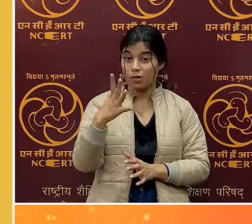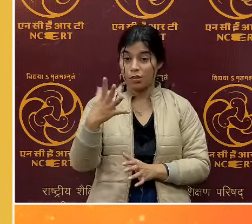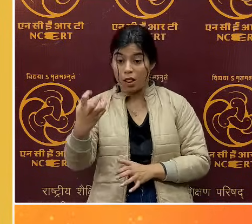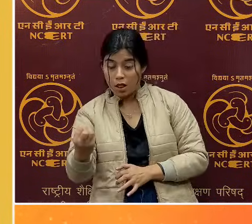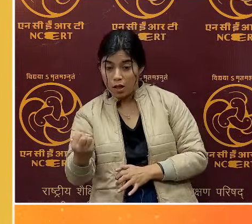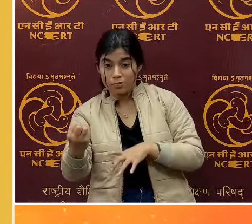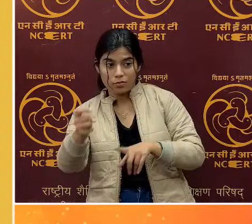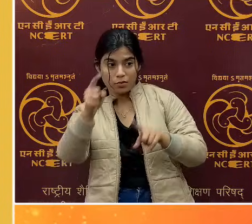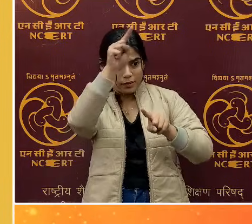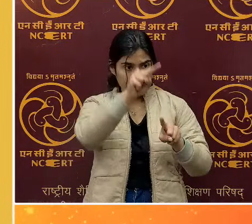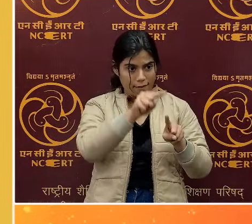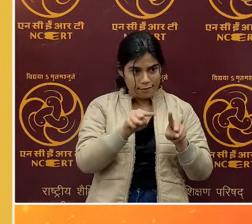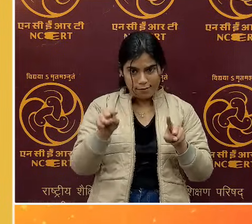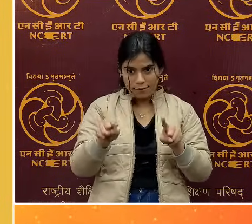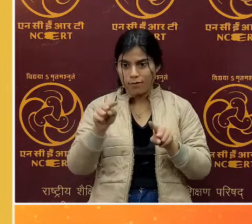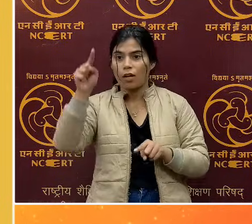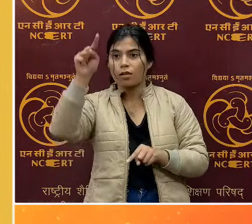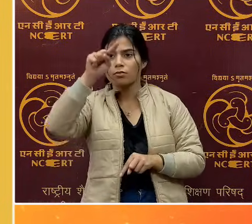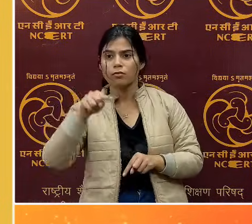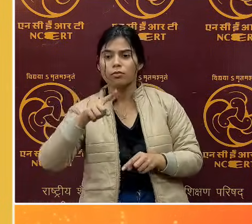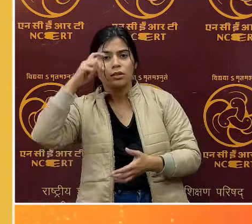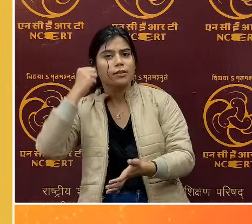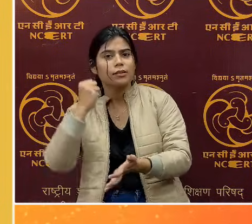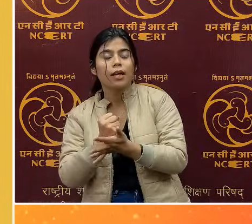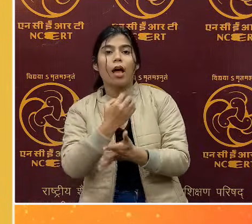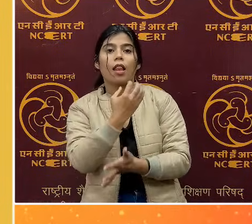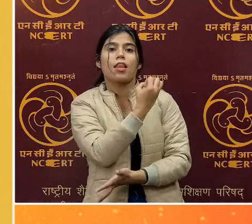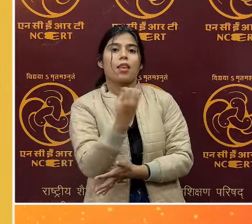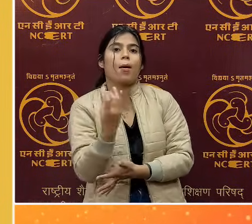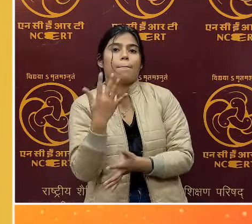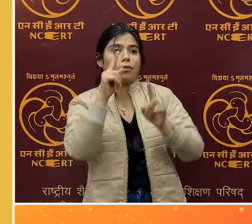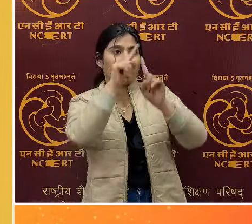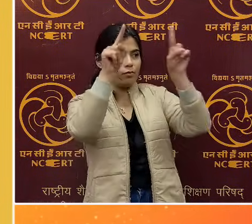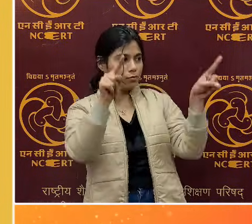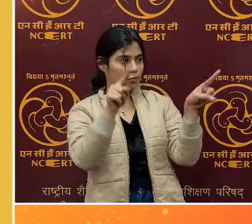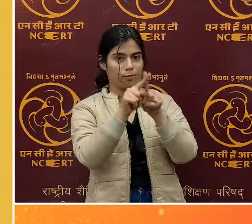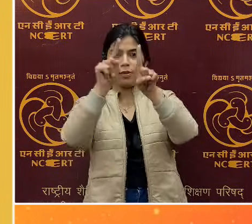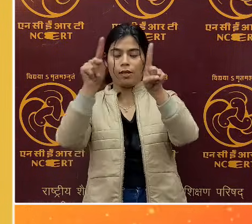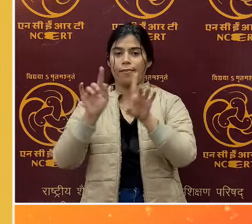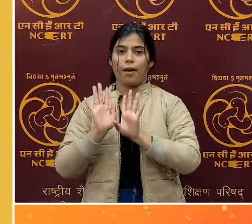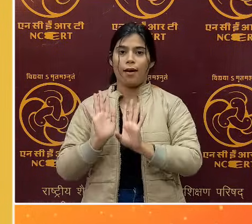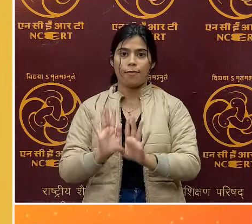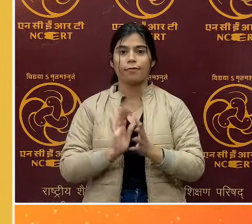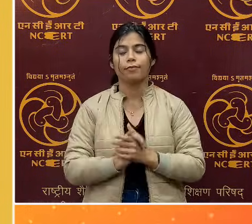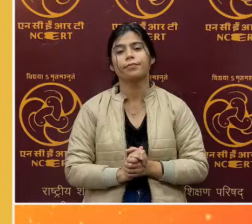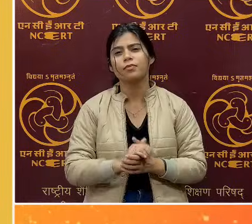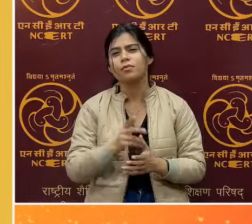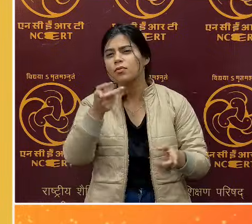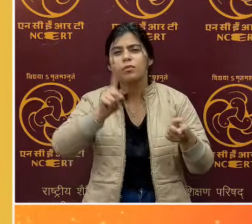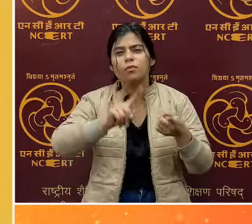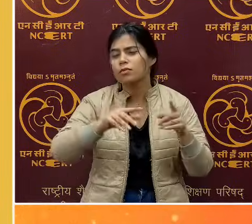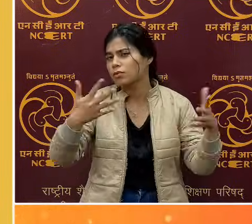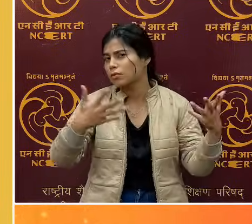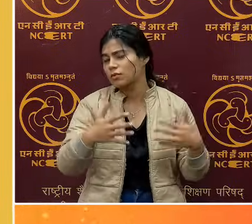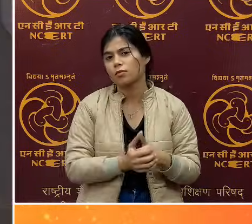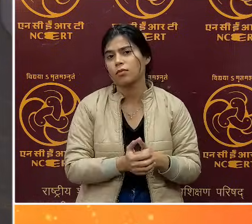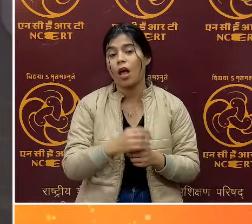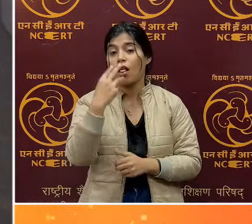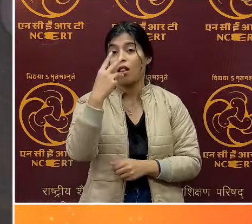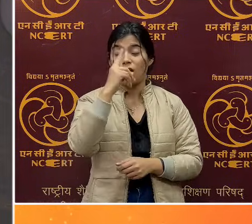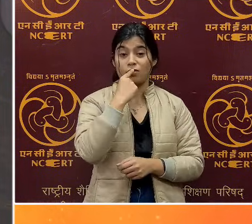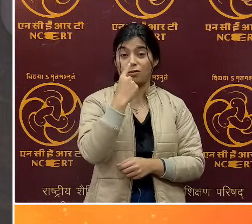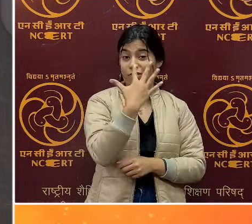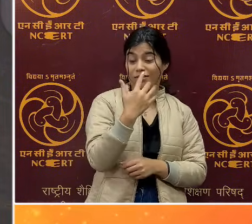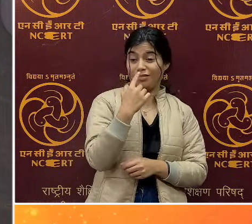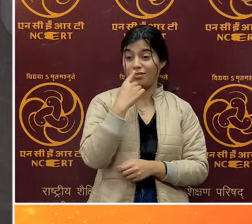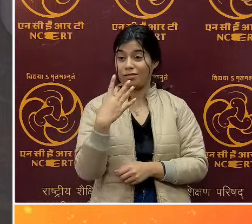some angles, Yes. it decides the number of images. Right. Multiple images. Yes, in this case what is happening, those three mirrors, how we